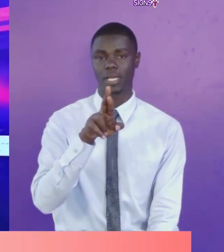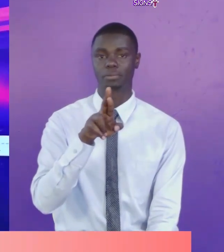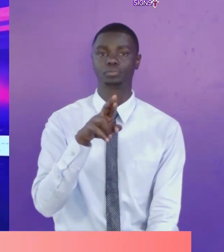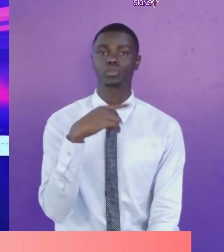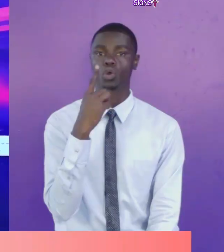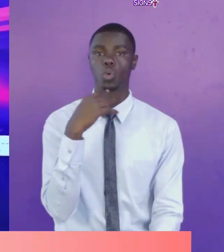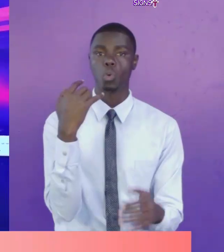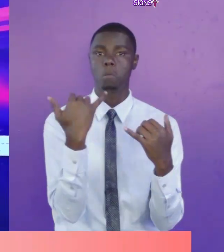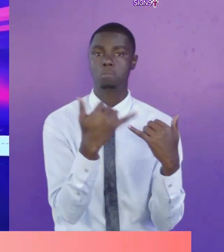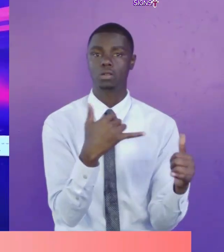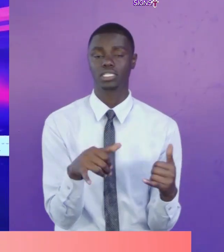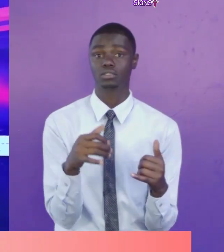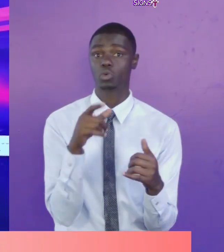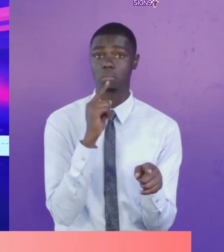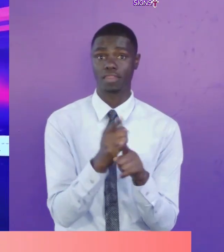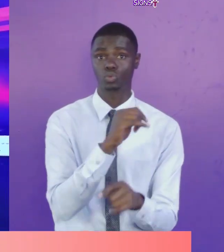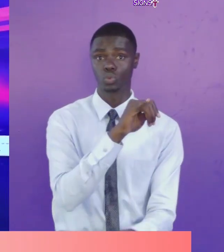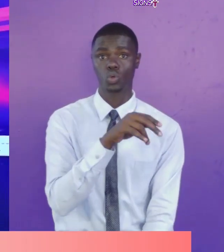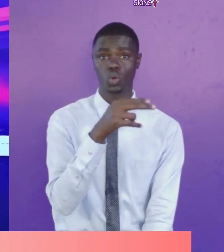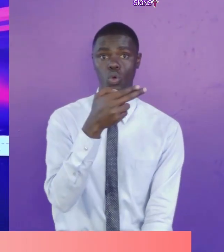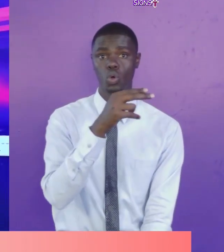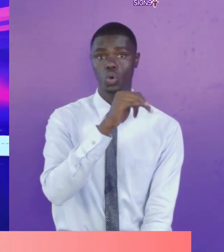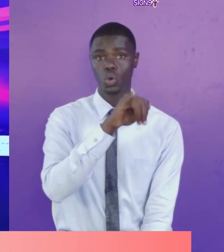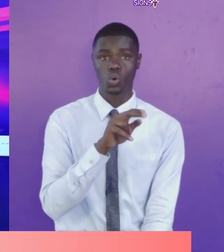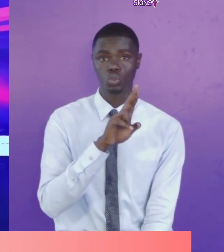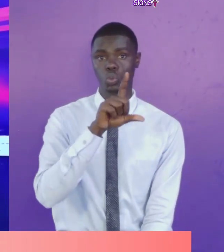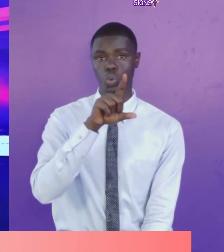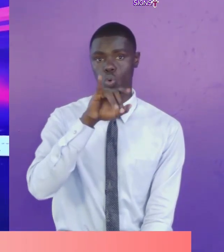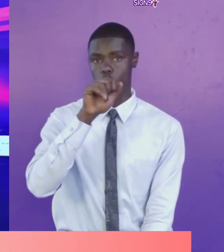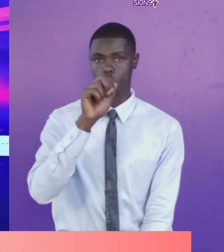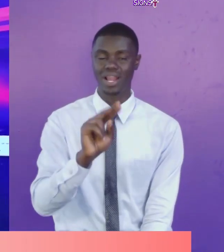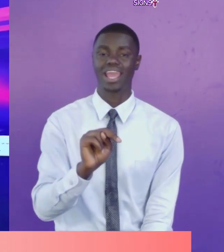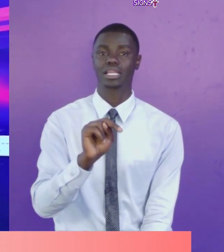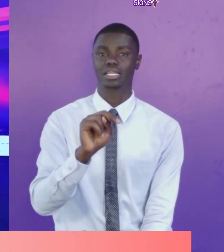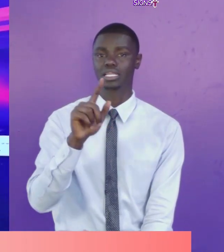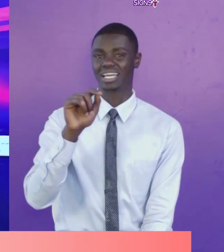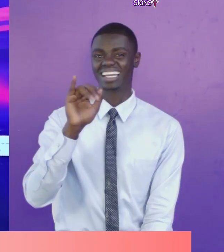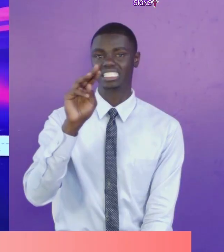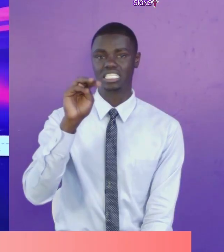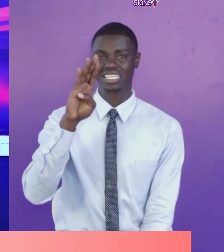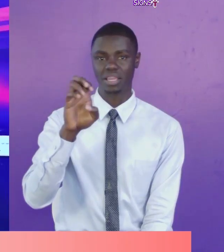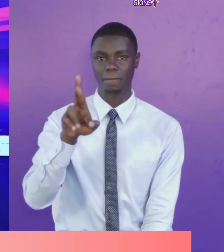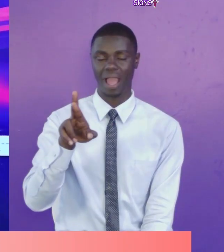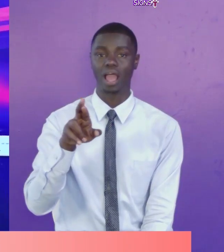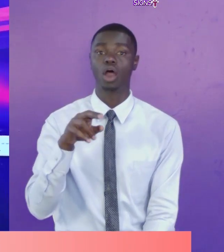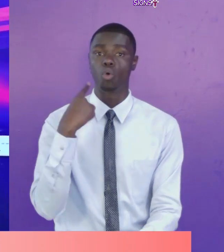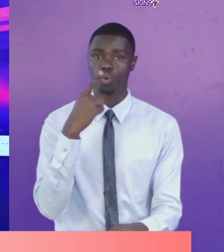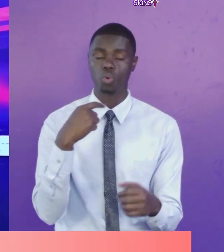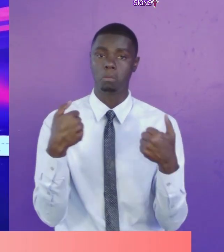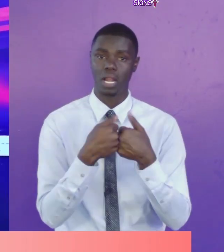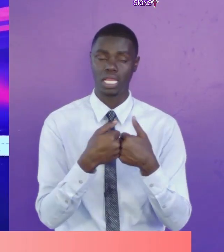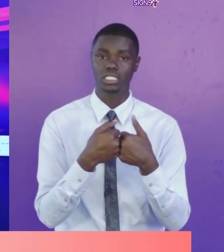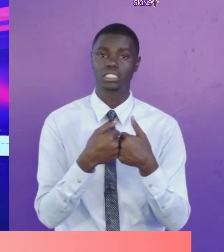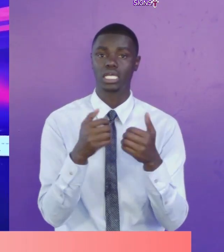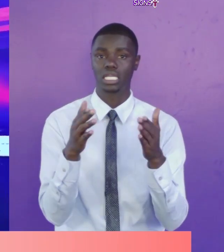plays for Arsenal. Oh, they are brothers. They are twins, in fact. They are twins. Even when they are playing together, you don't know